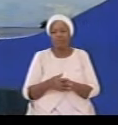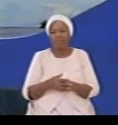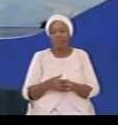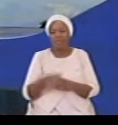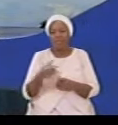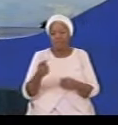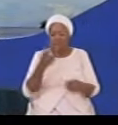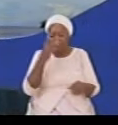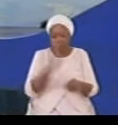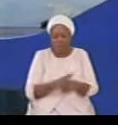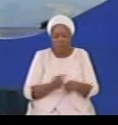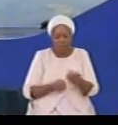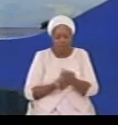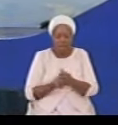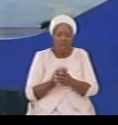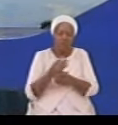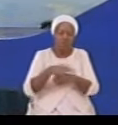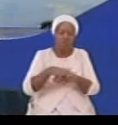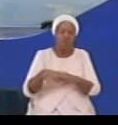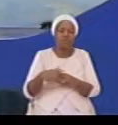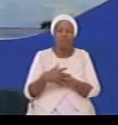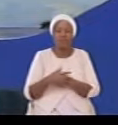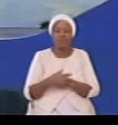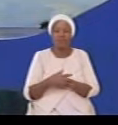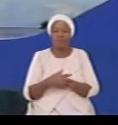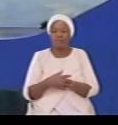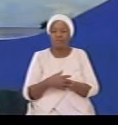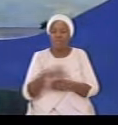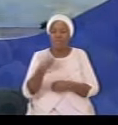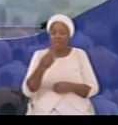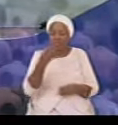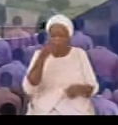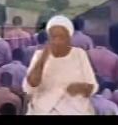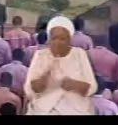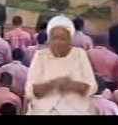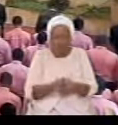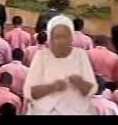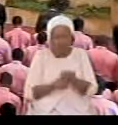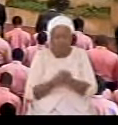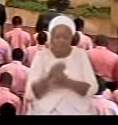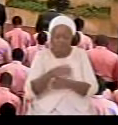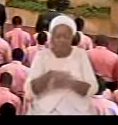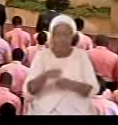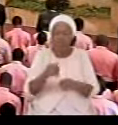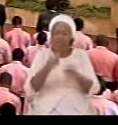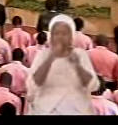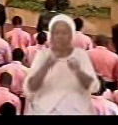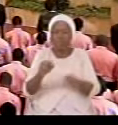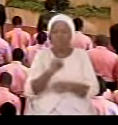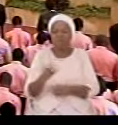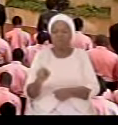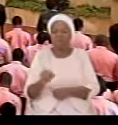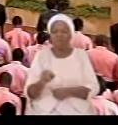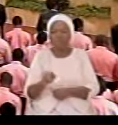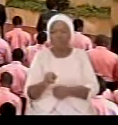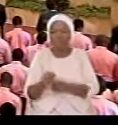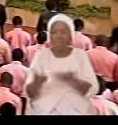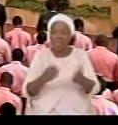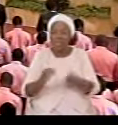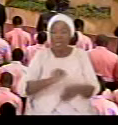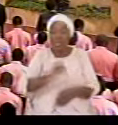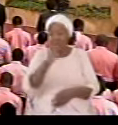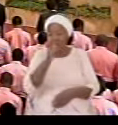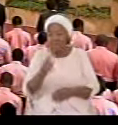the promised outpouring, the promised overflowing blessing. Here am I,